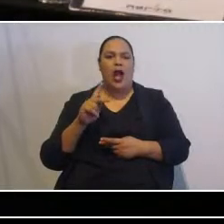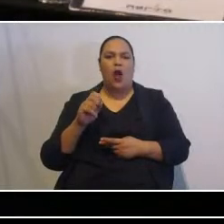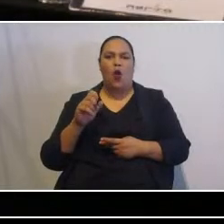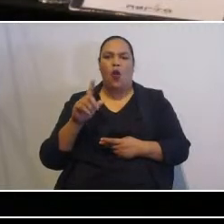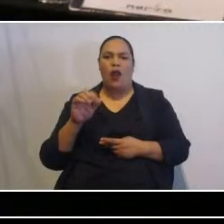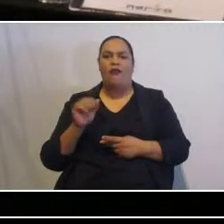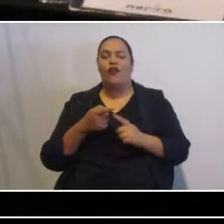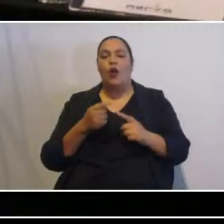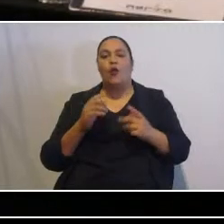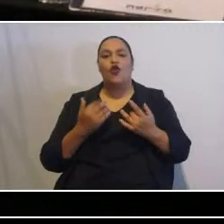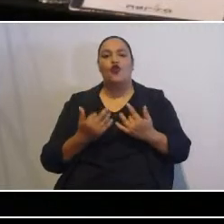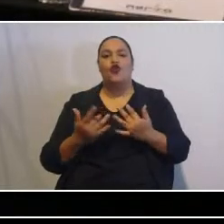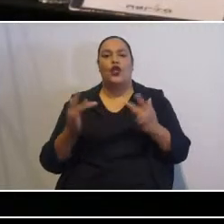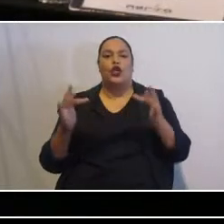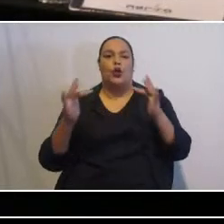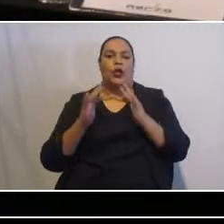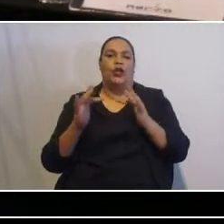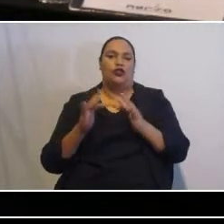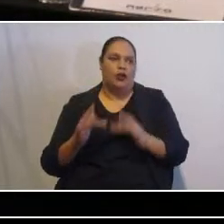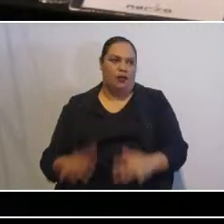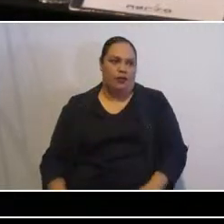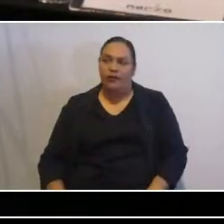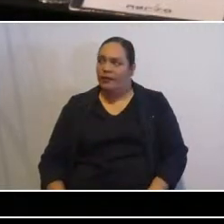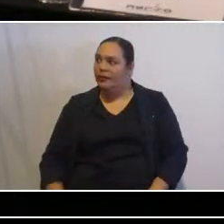Green Connection.